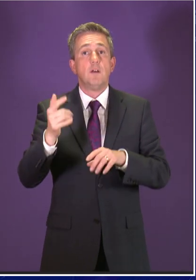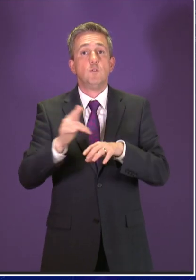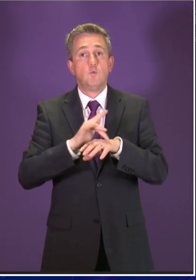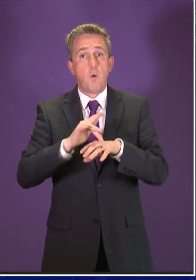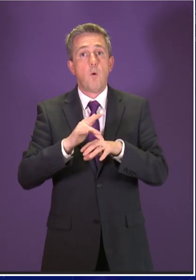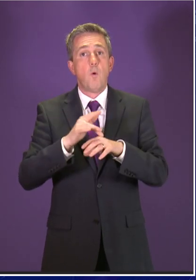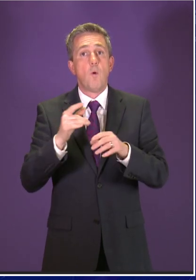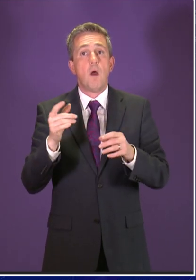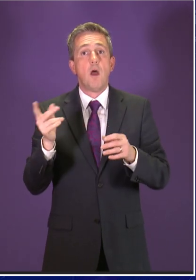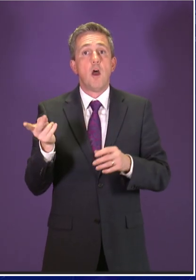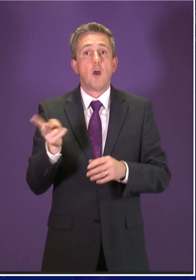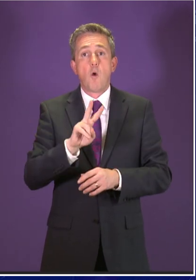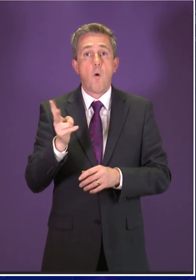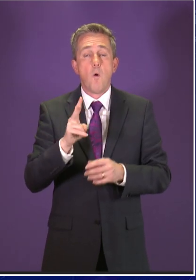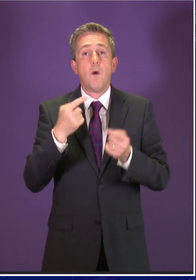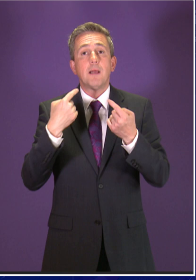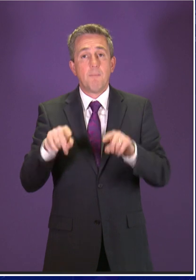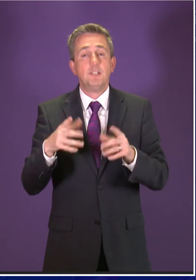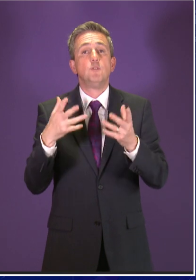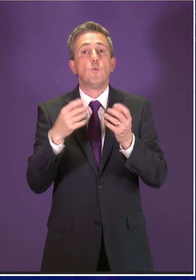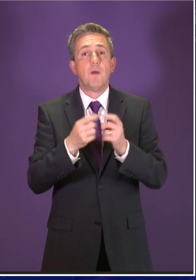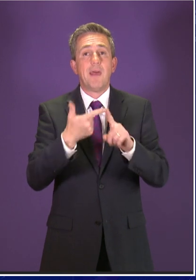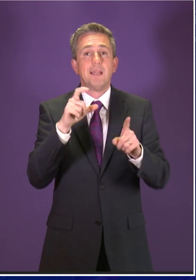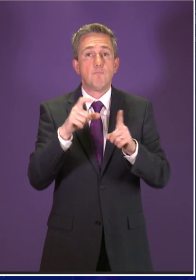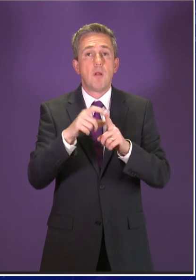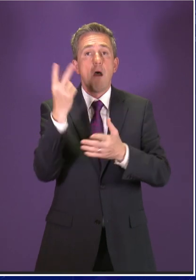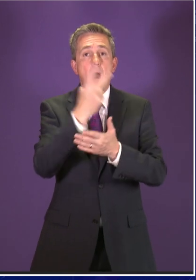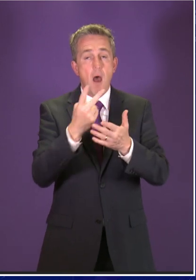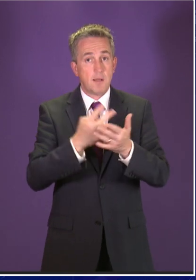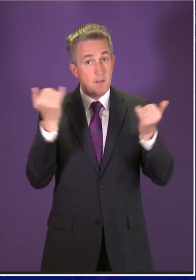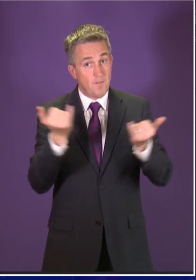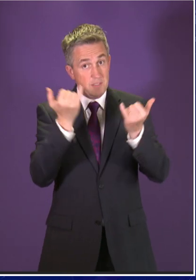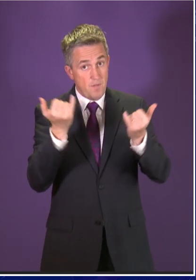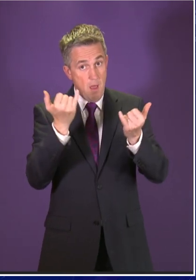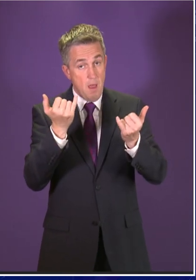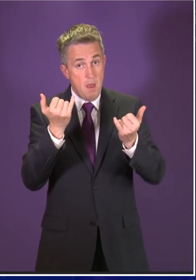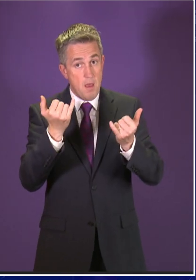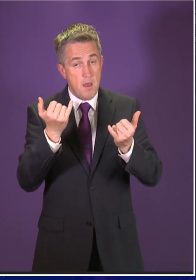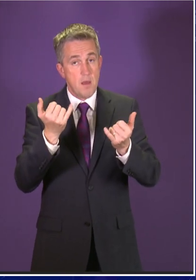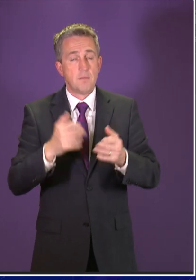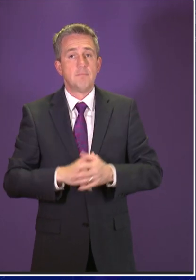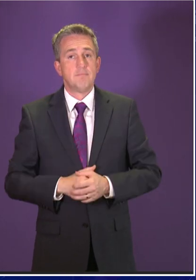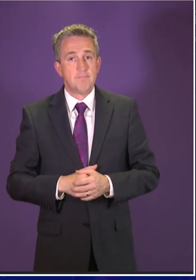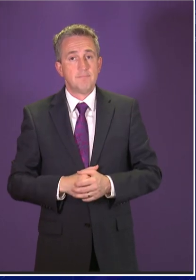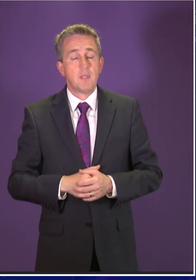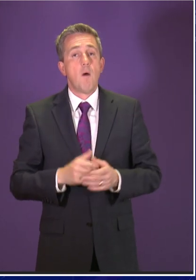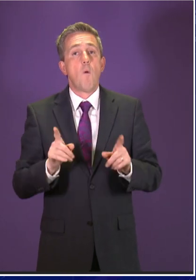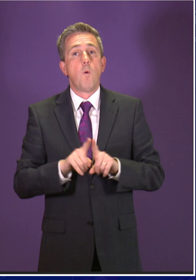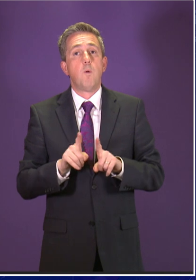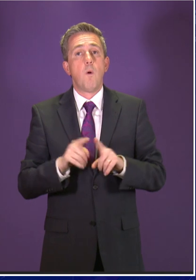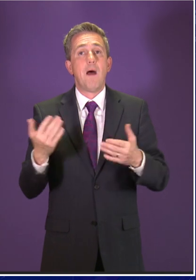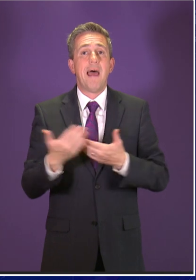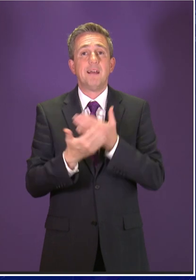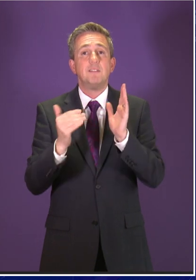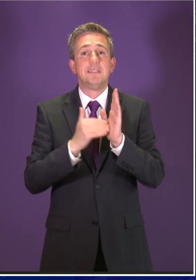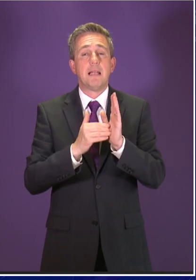co-commissioned with the Edinburgh Arts Festival. And of course, Aotearoa New Zealand's presence in the Royal